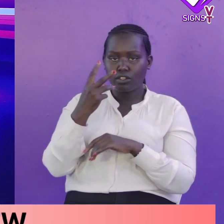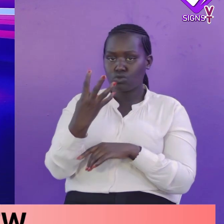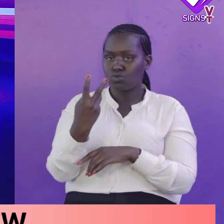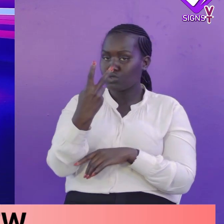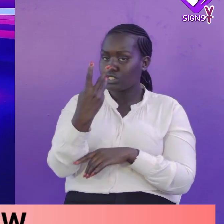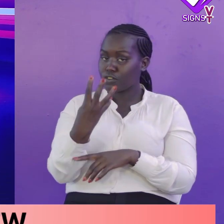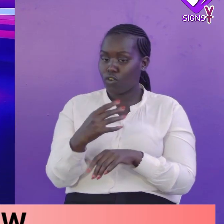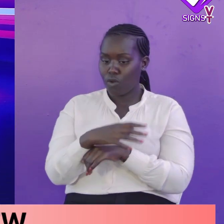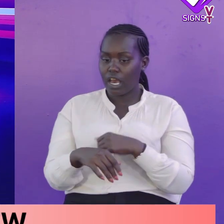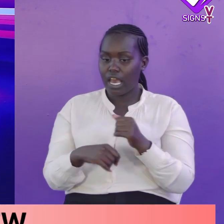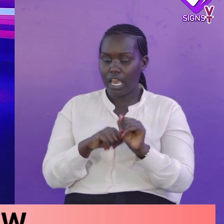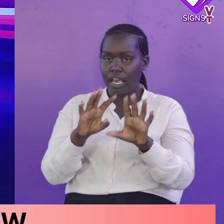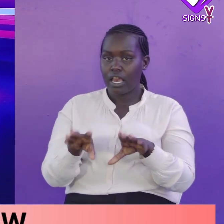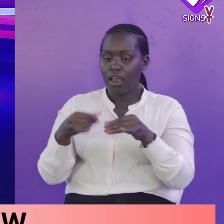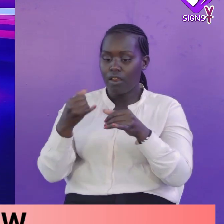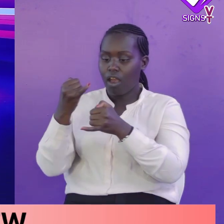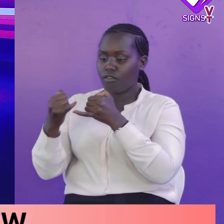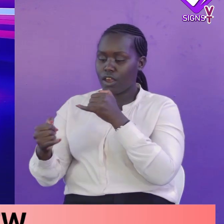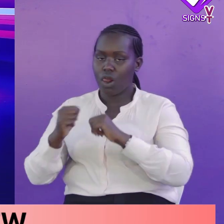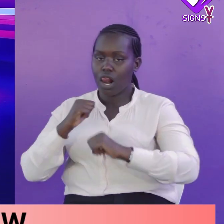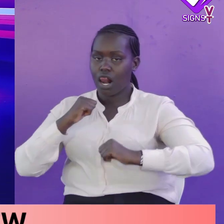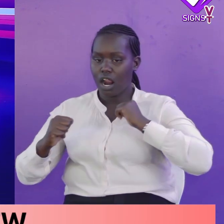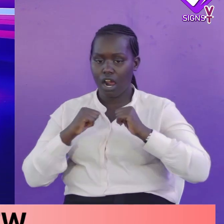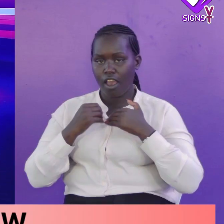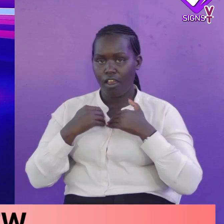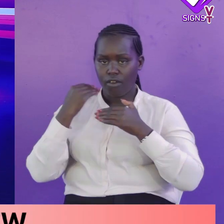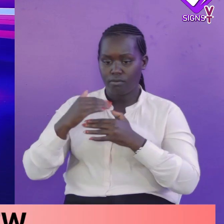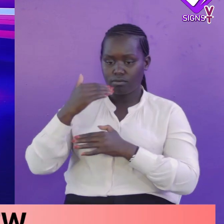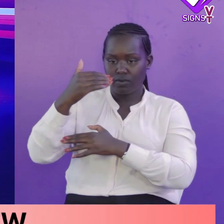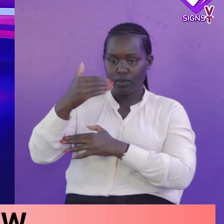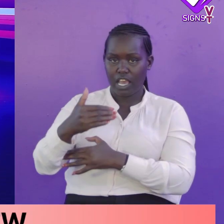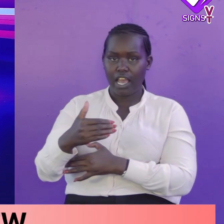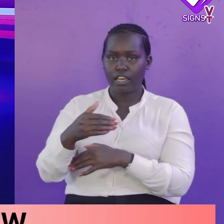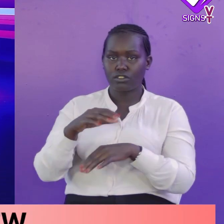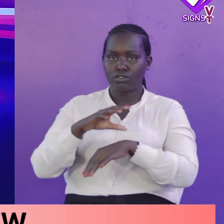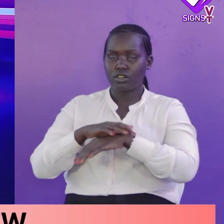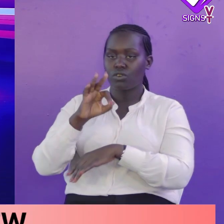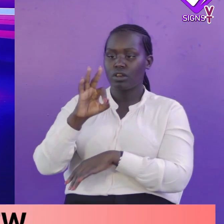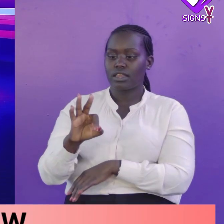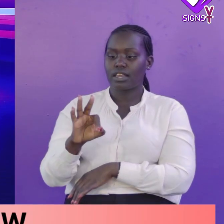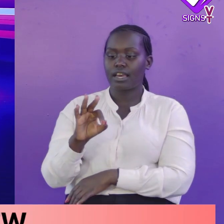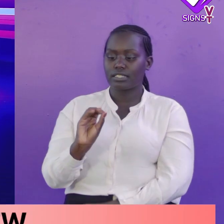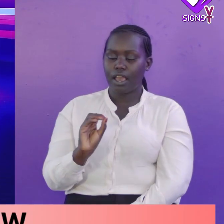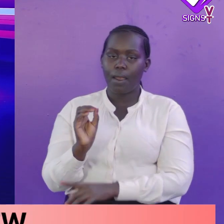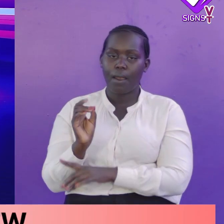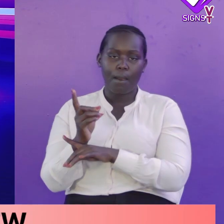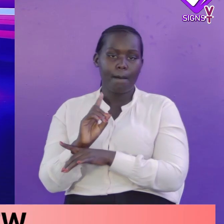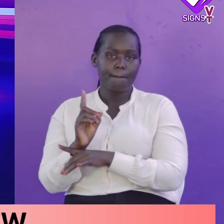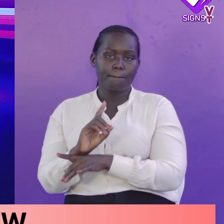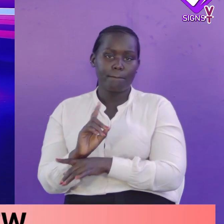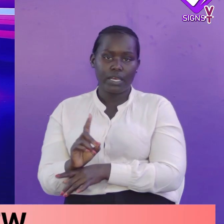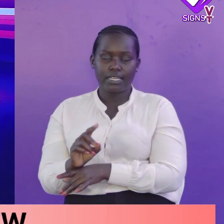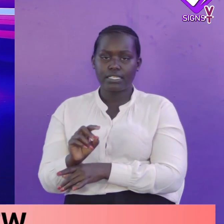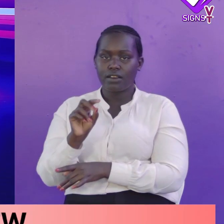a blistering final lap, surging ahead to clock 30 minutes